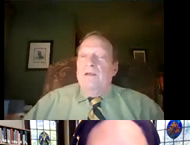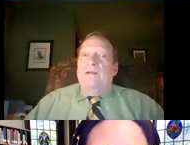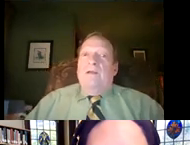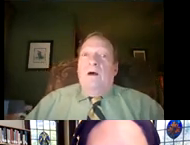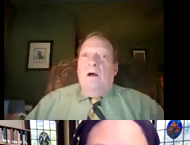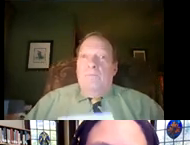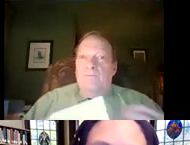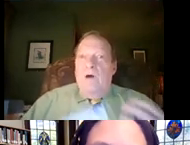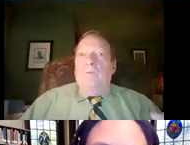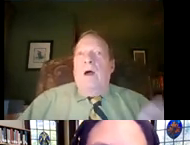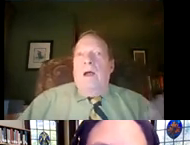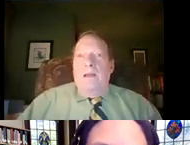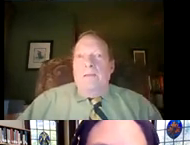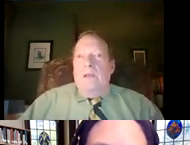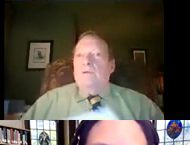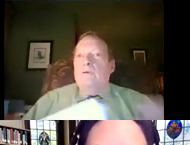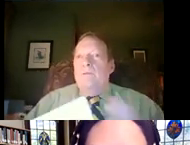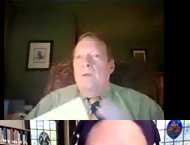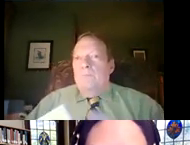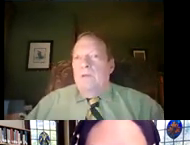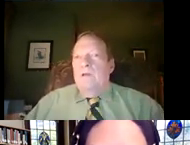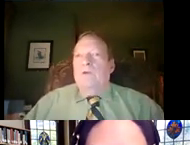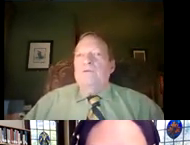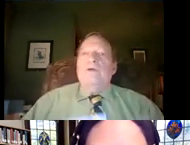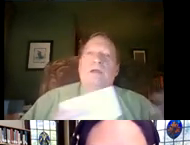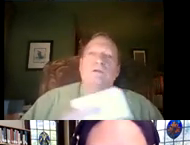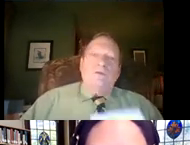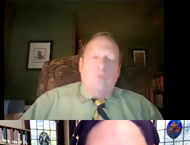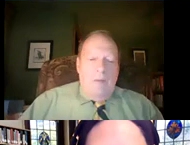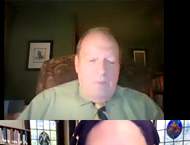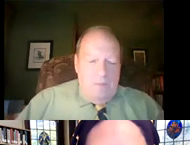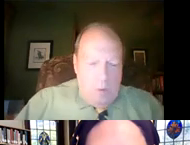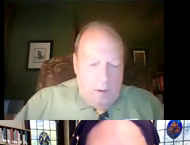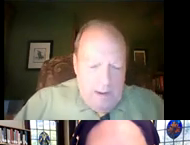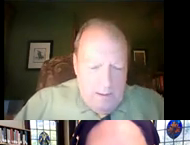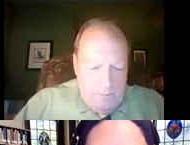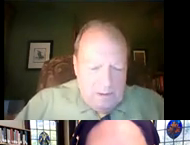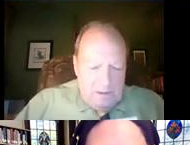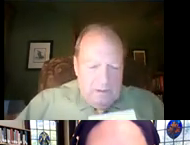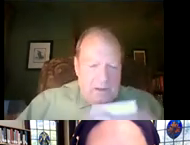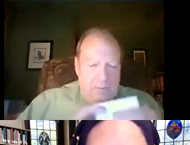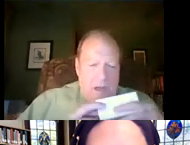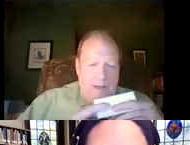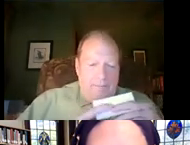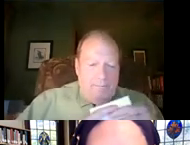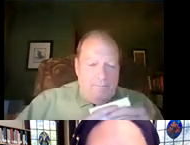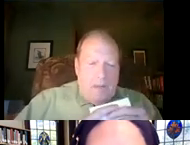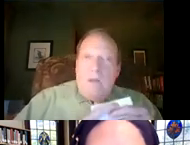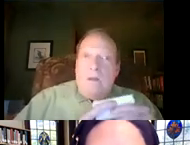Ed, followed by a major that might be in the arts and sciences or might be more immediately